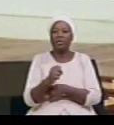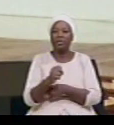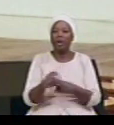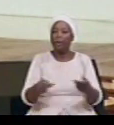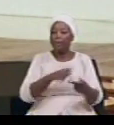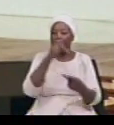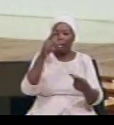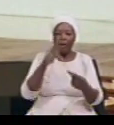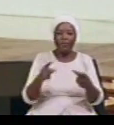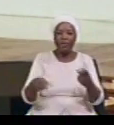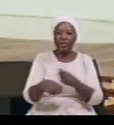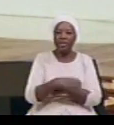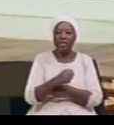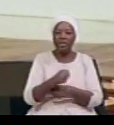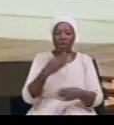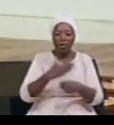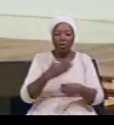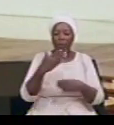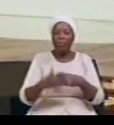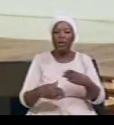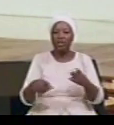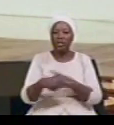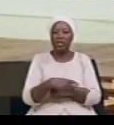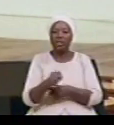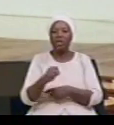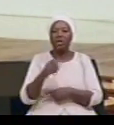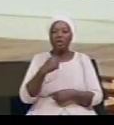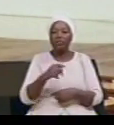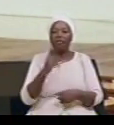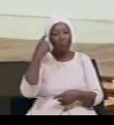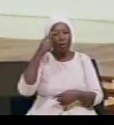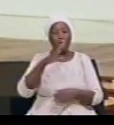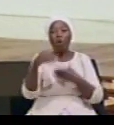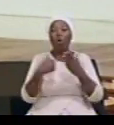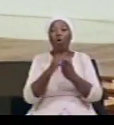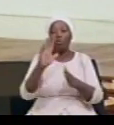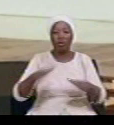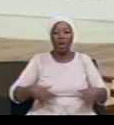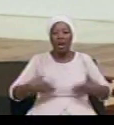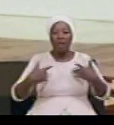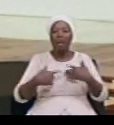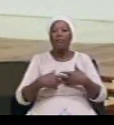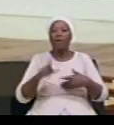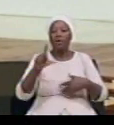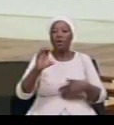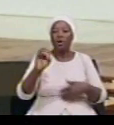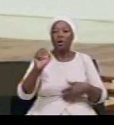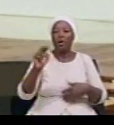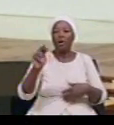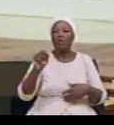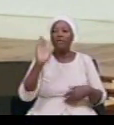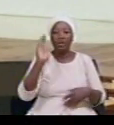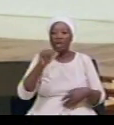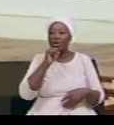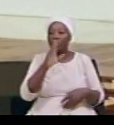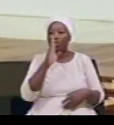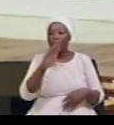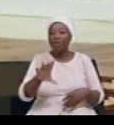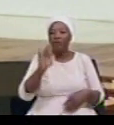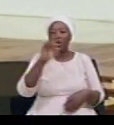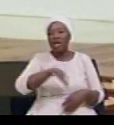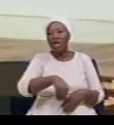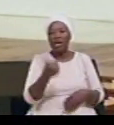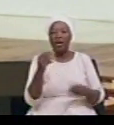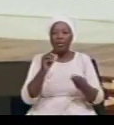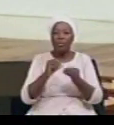days, complete days, your entire life, living shall not be found anymore in